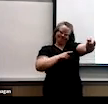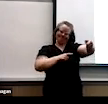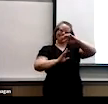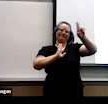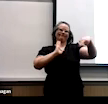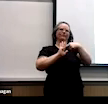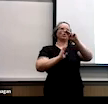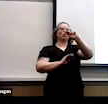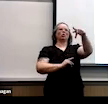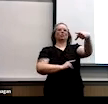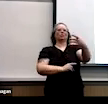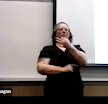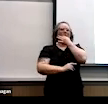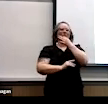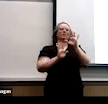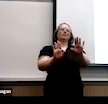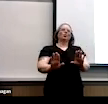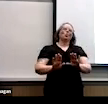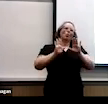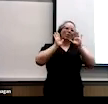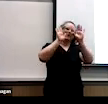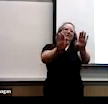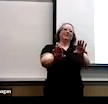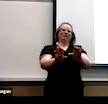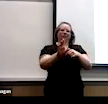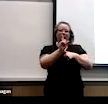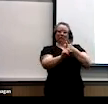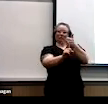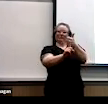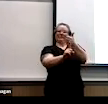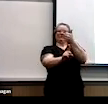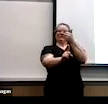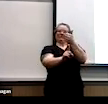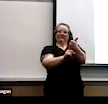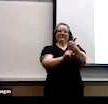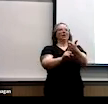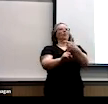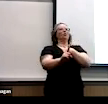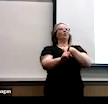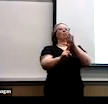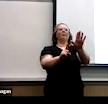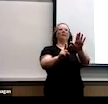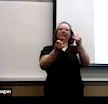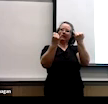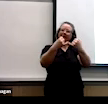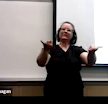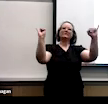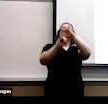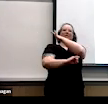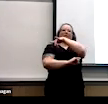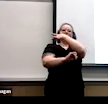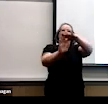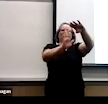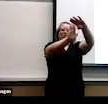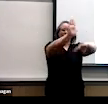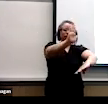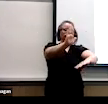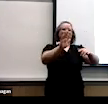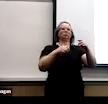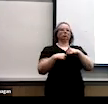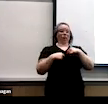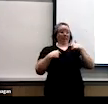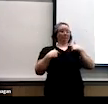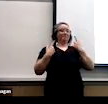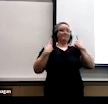own expertise in this area and so is able to see patients independently. Our capacity obviously more than doubled because I'm not full-time in the program. I